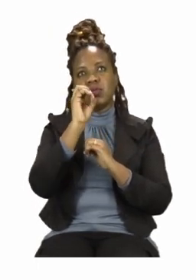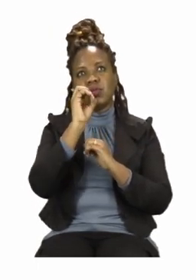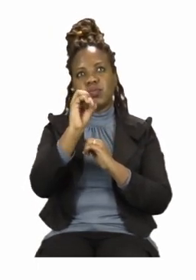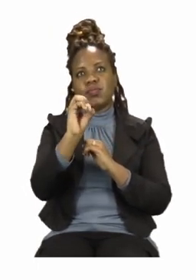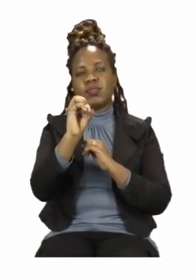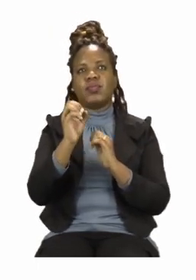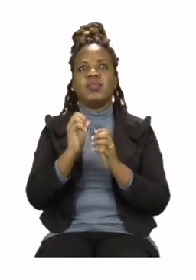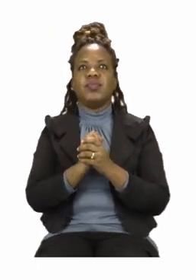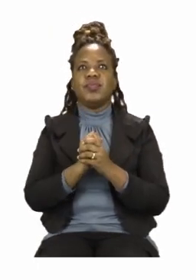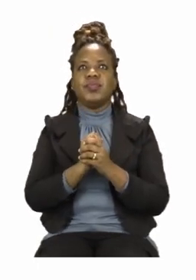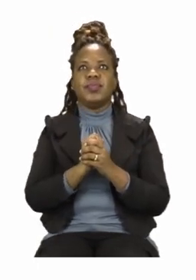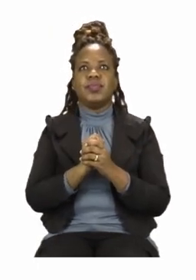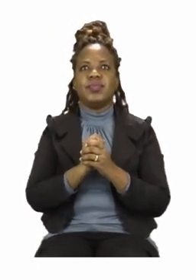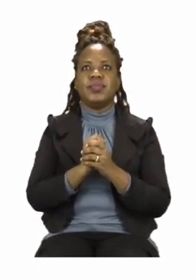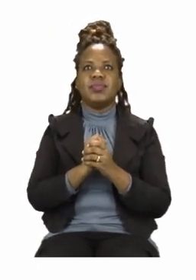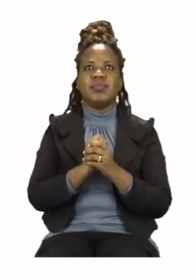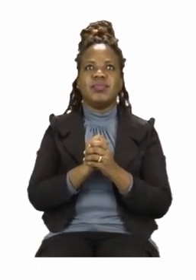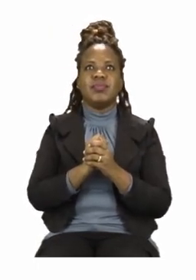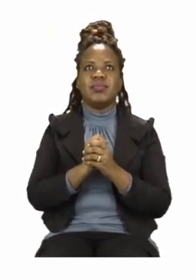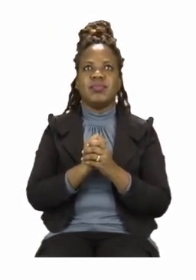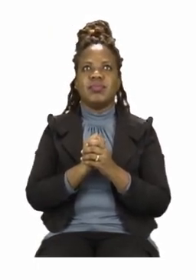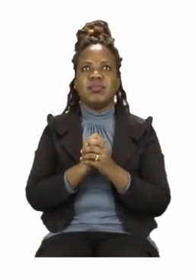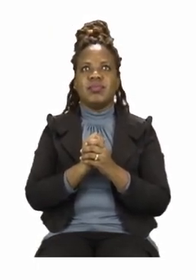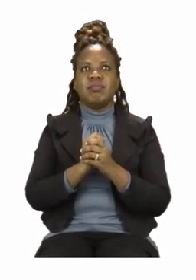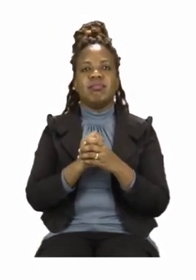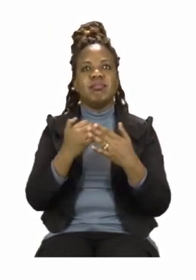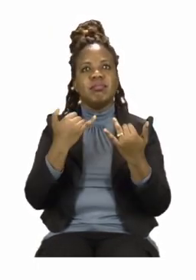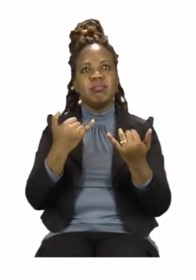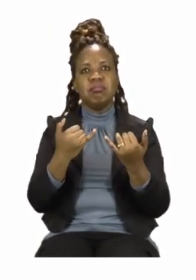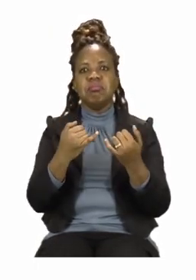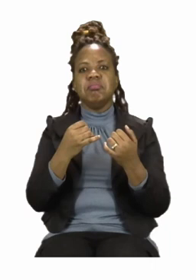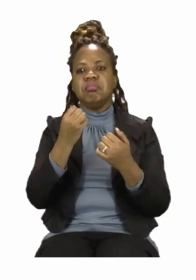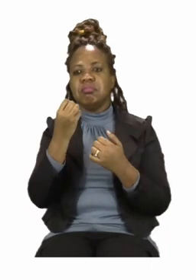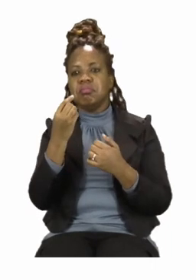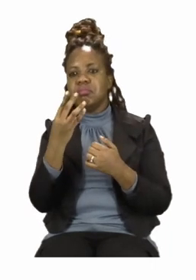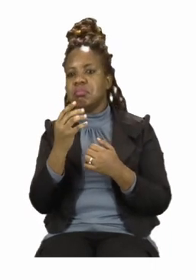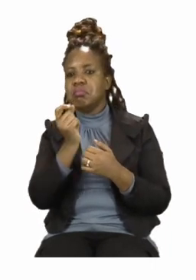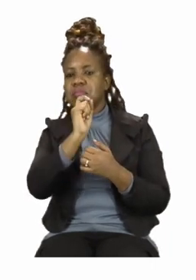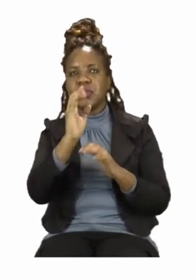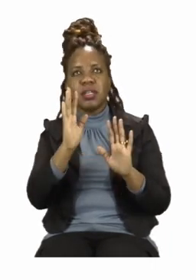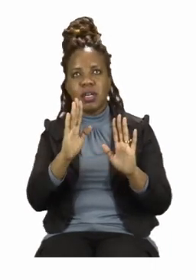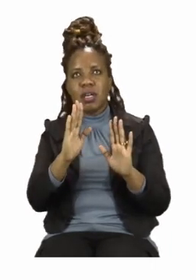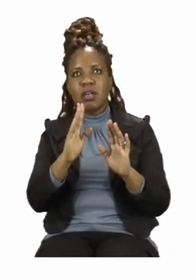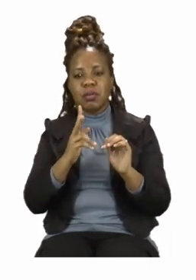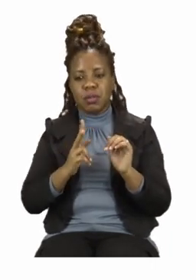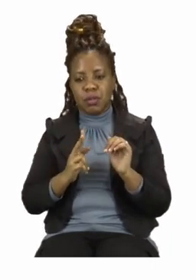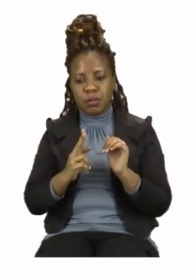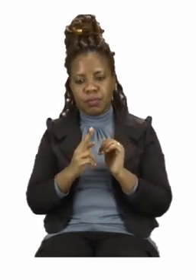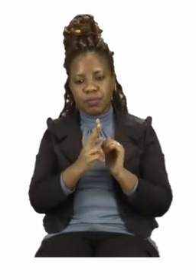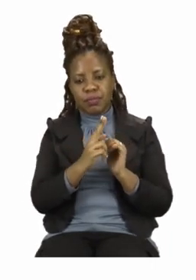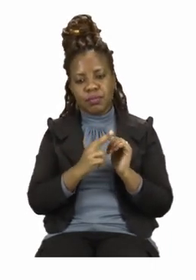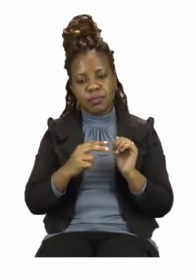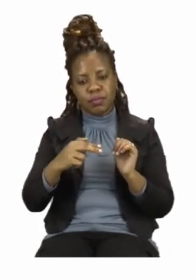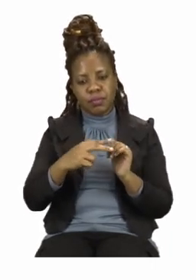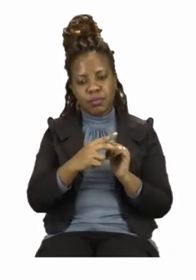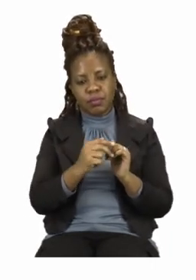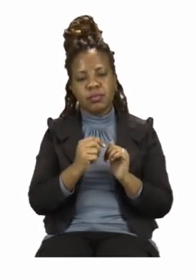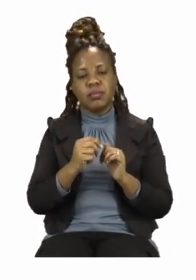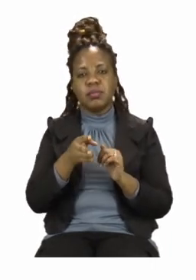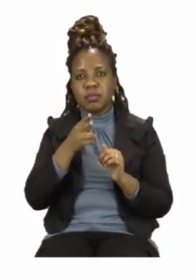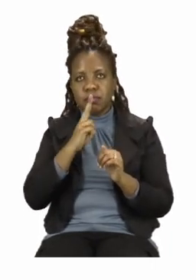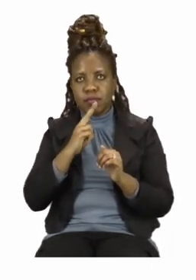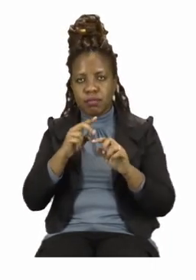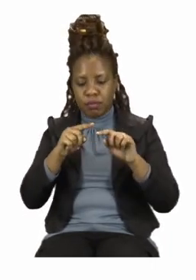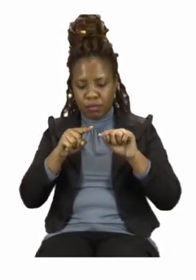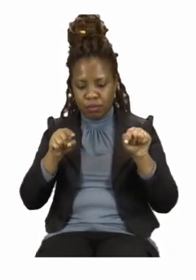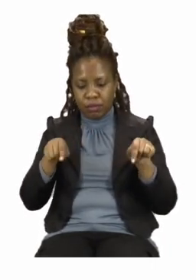today, we are going to cut and paste the correct answers in the boxes. Now, as you can see, the answers